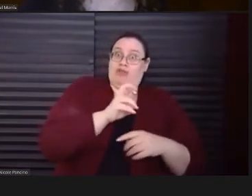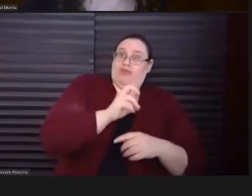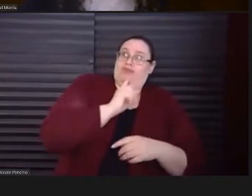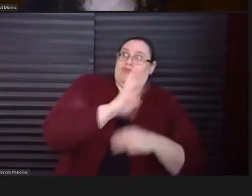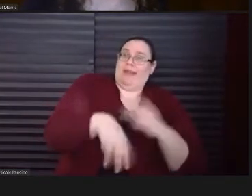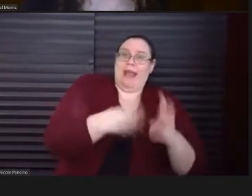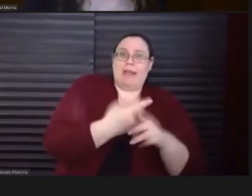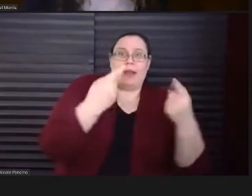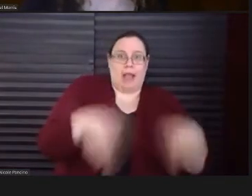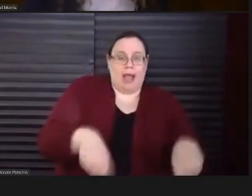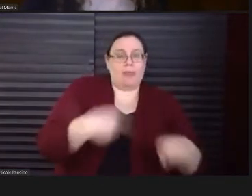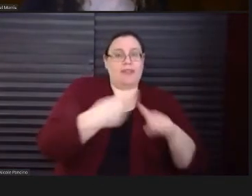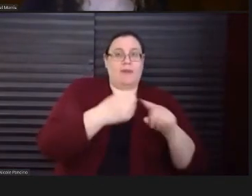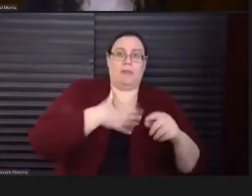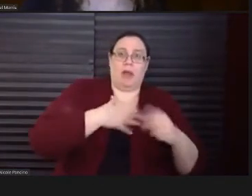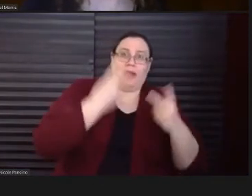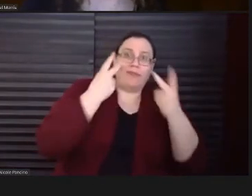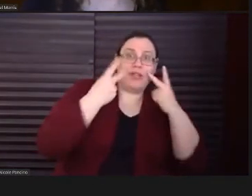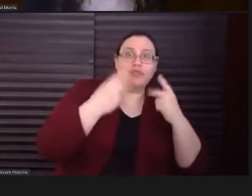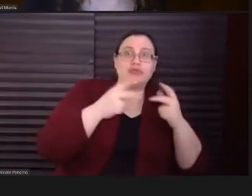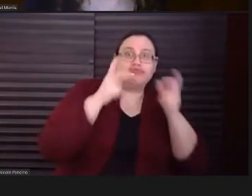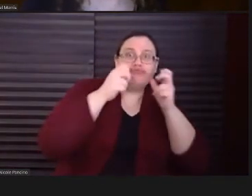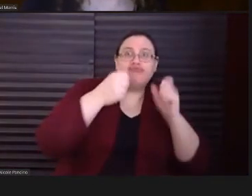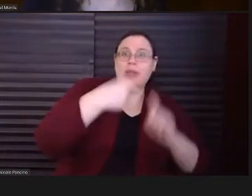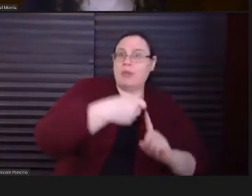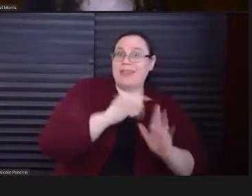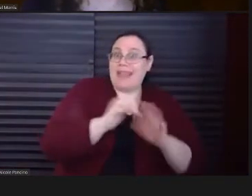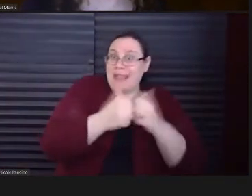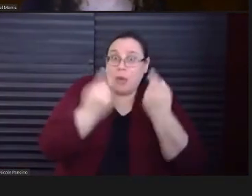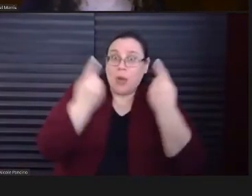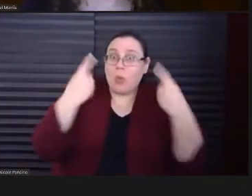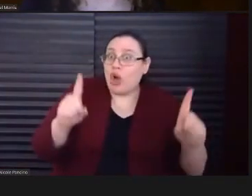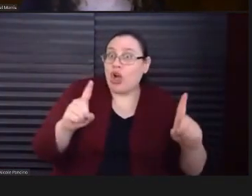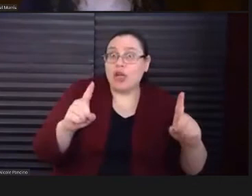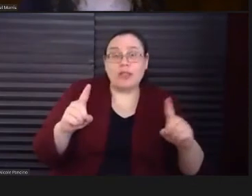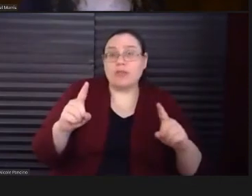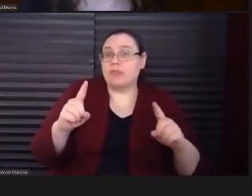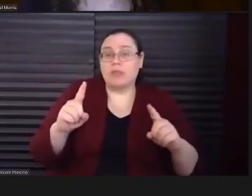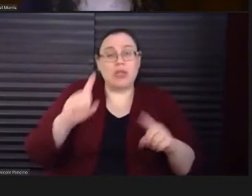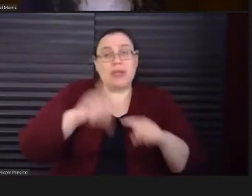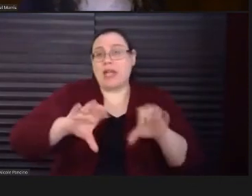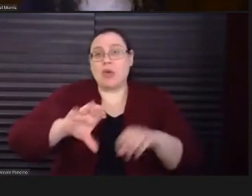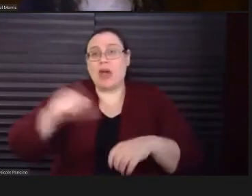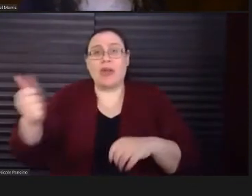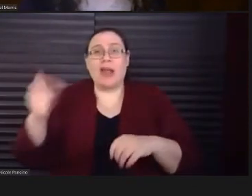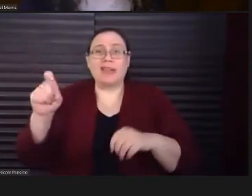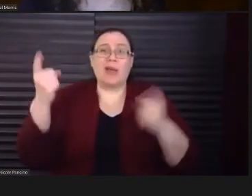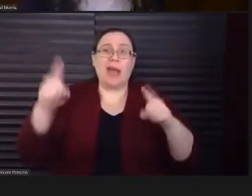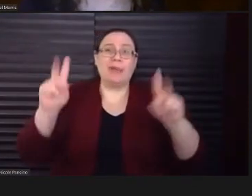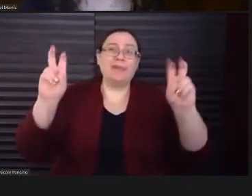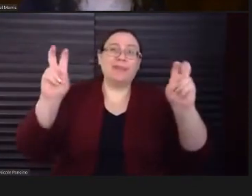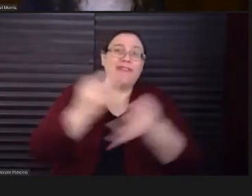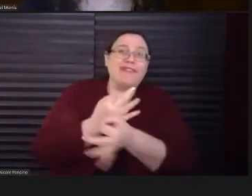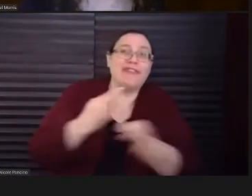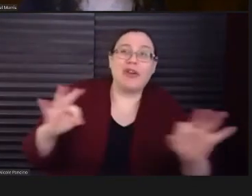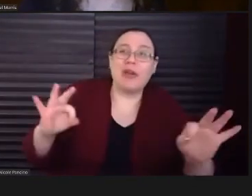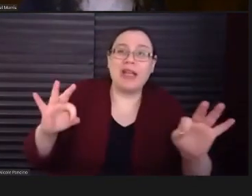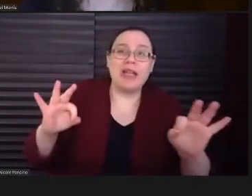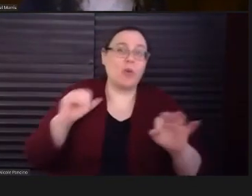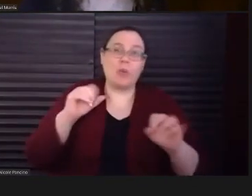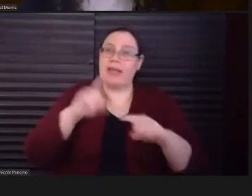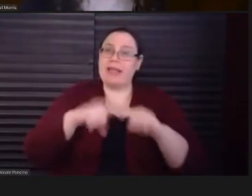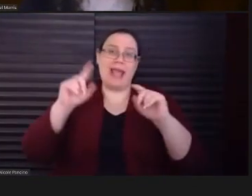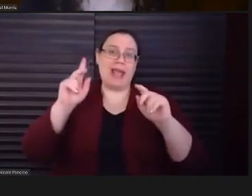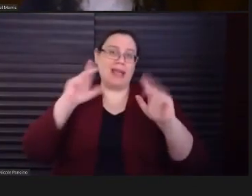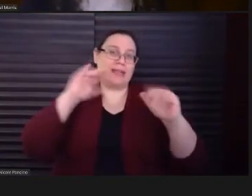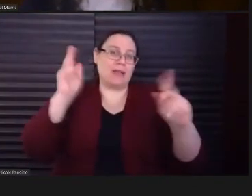inputs. There's no way we're going to get it to work otherwise. It has to just happen for free. We can't expect people to code for it. It